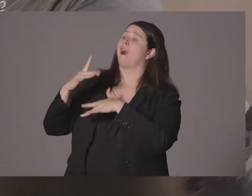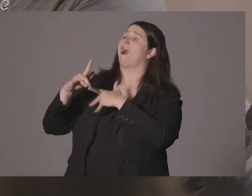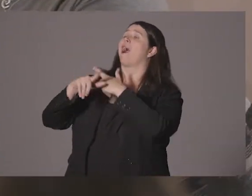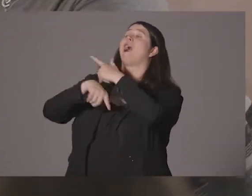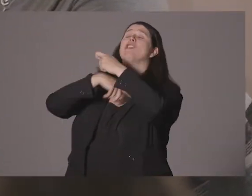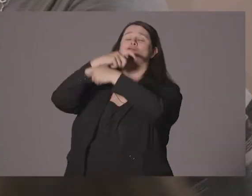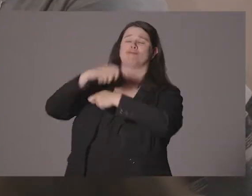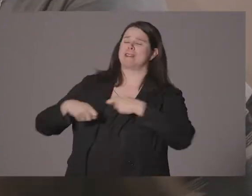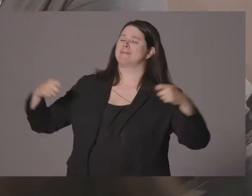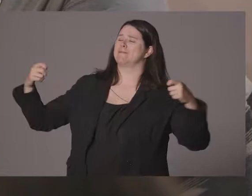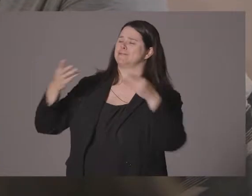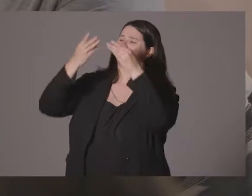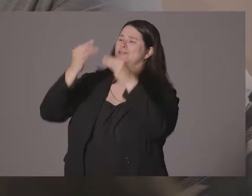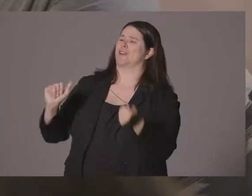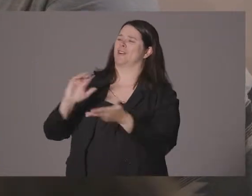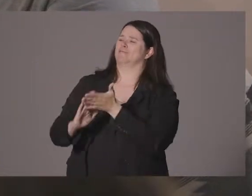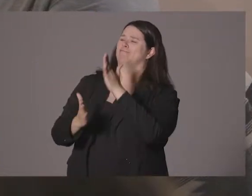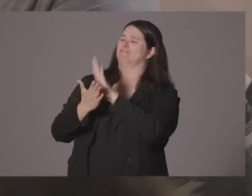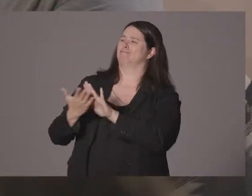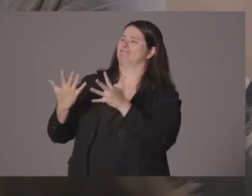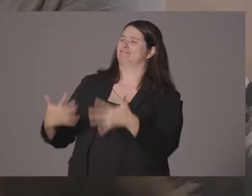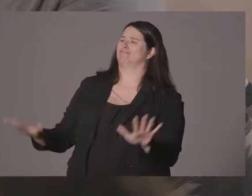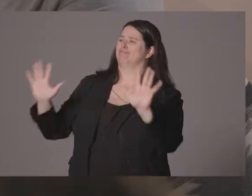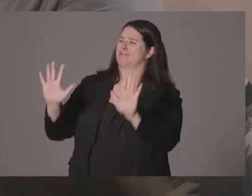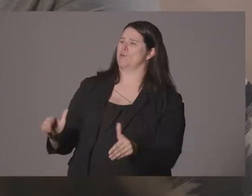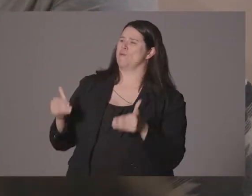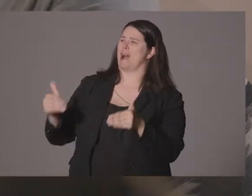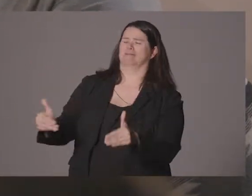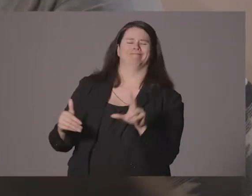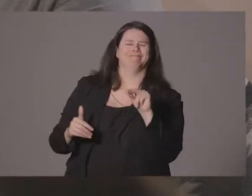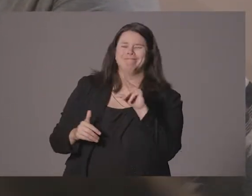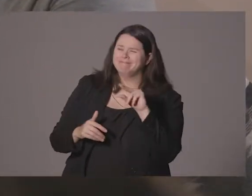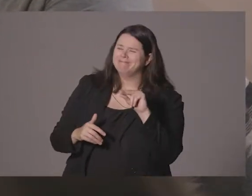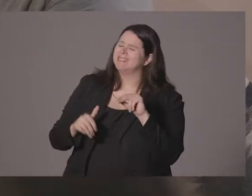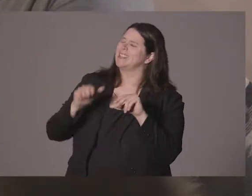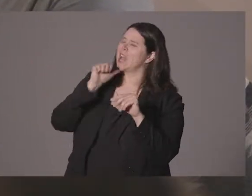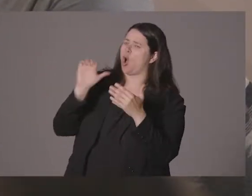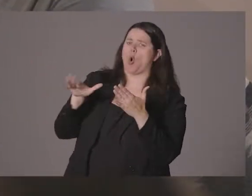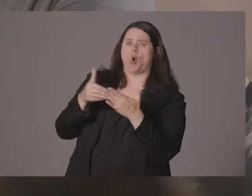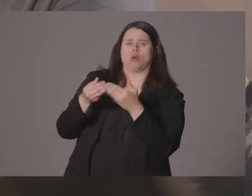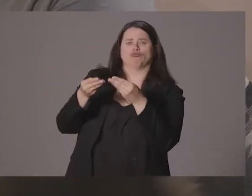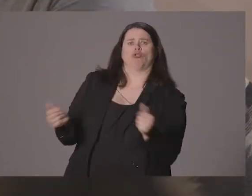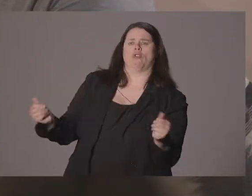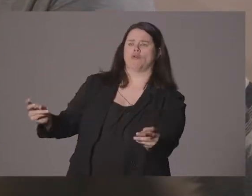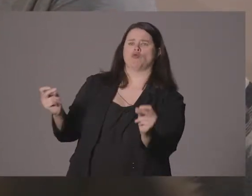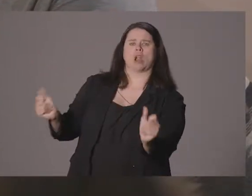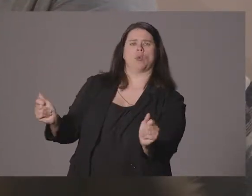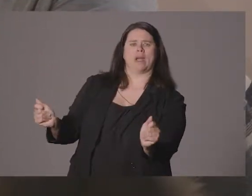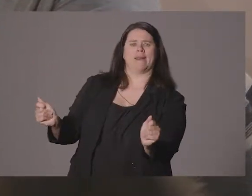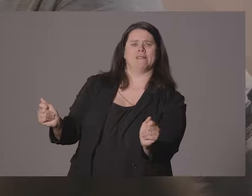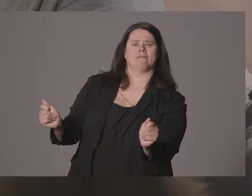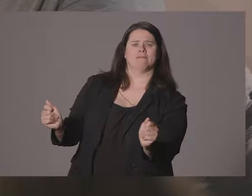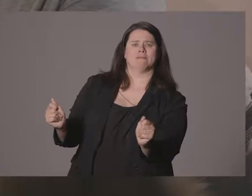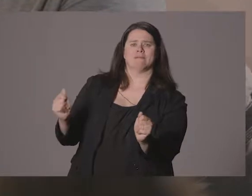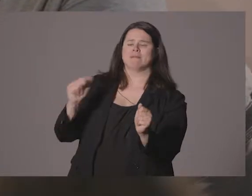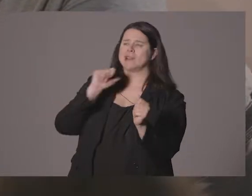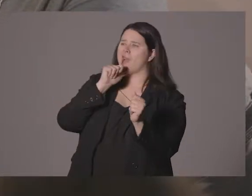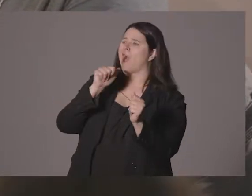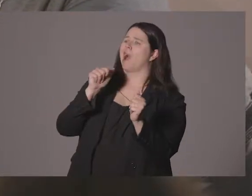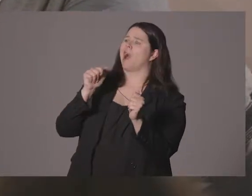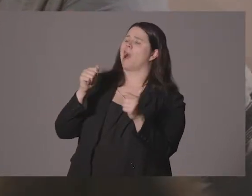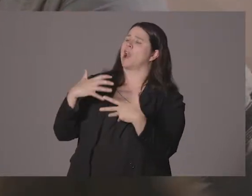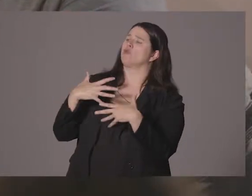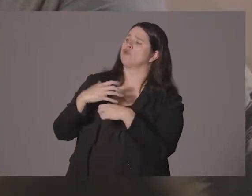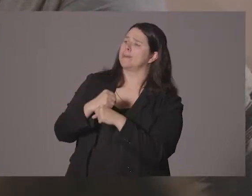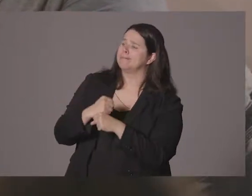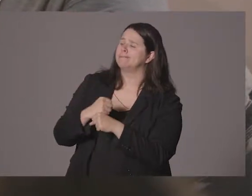don't expect to wrap everything up and solve all of the things in all of the moments. Like it's not going to